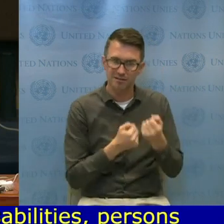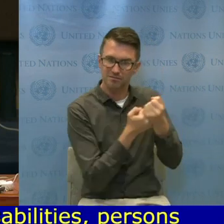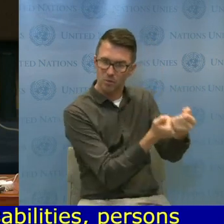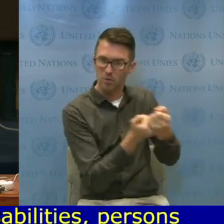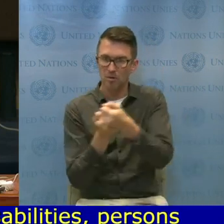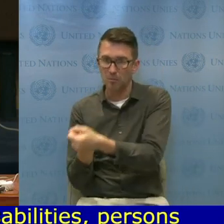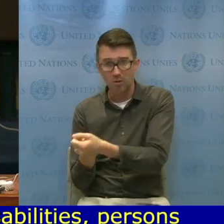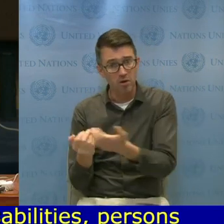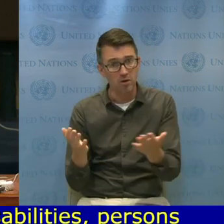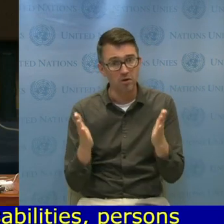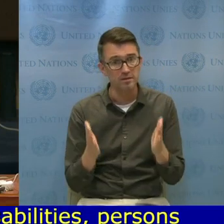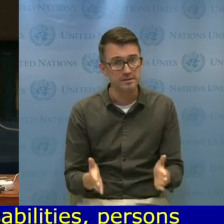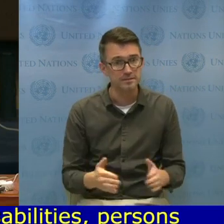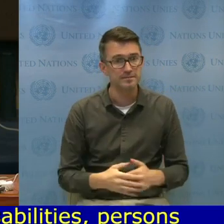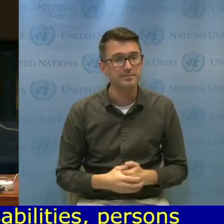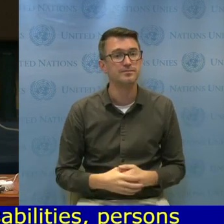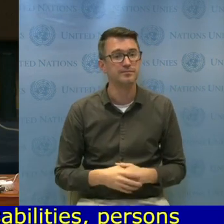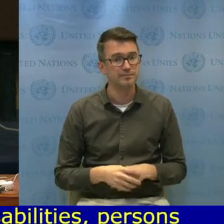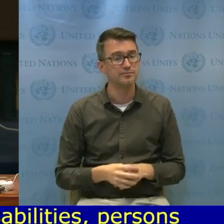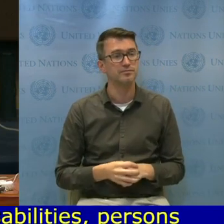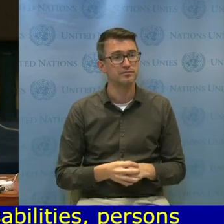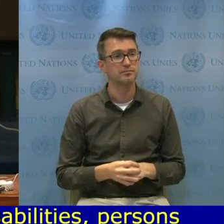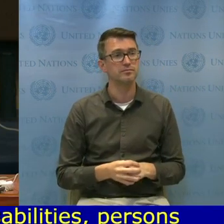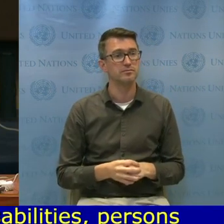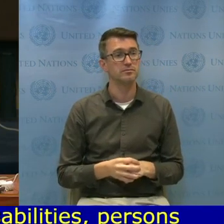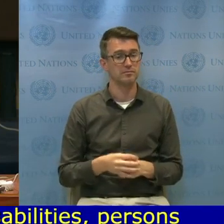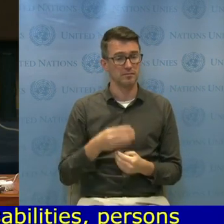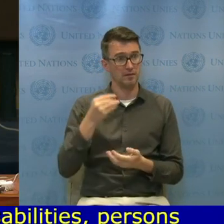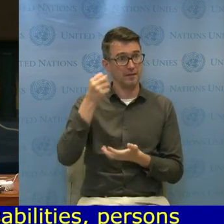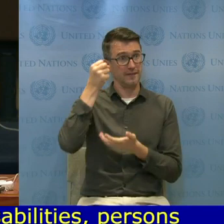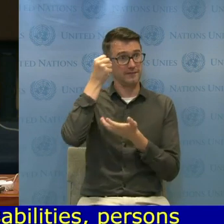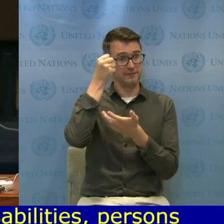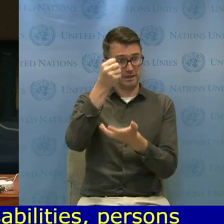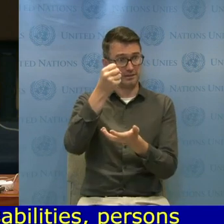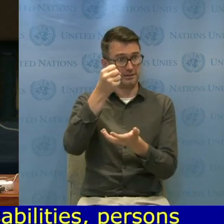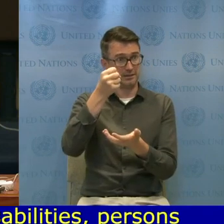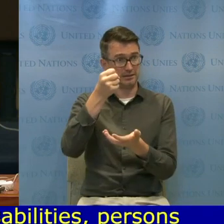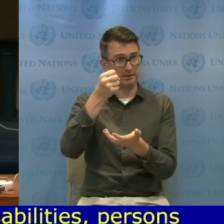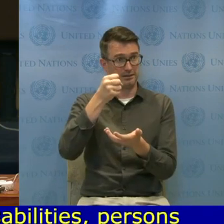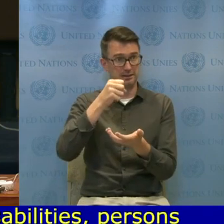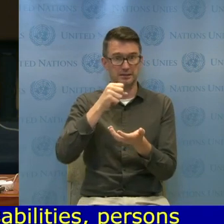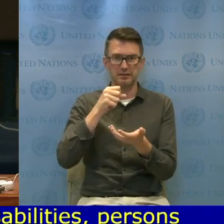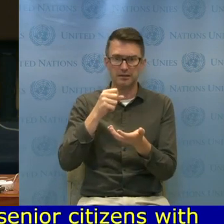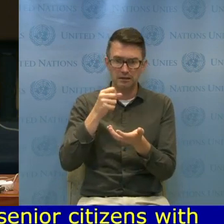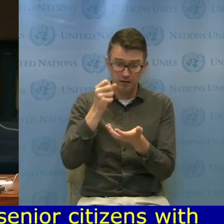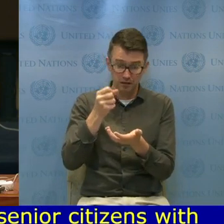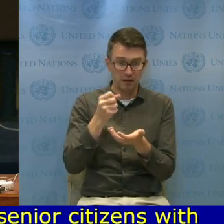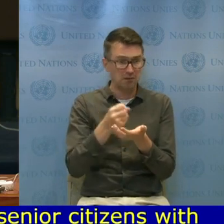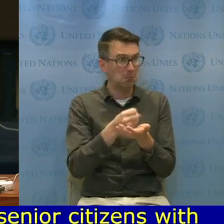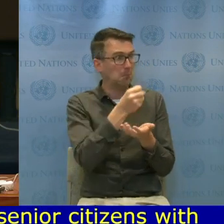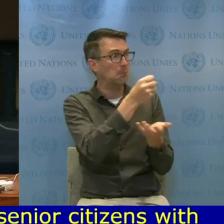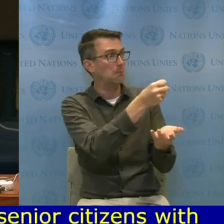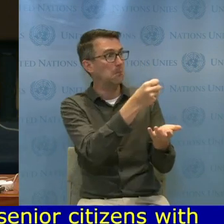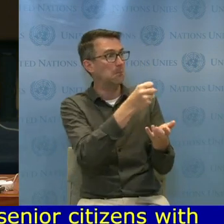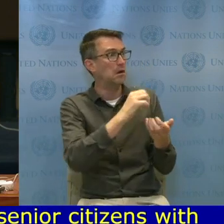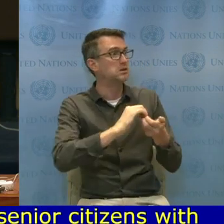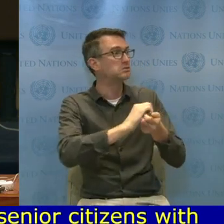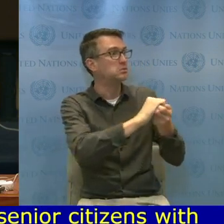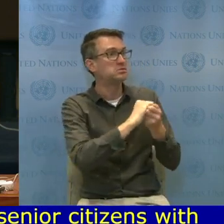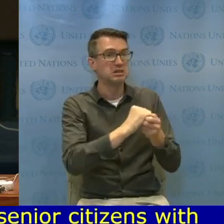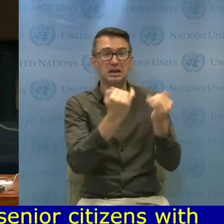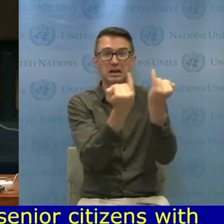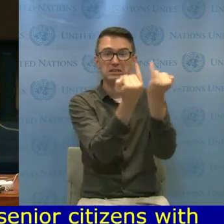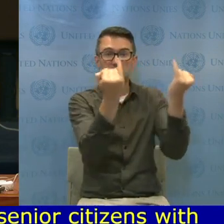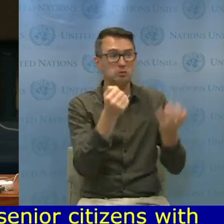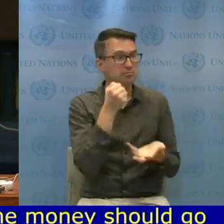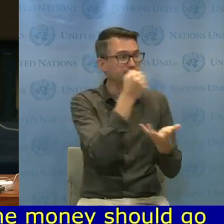the money should go to the community persons with disabilities that live instead of institutions. When it comes to